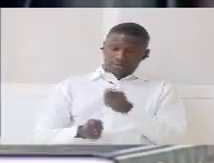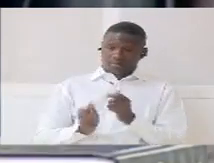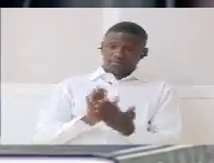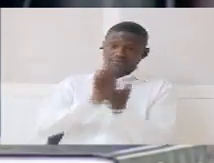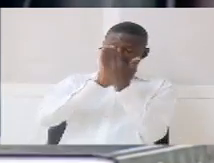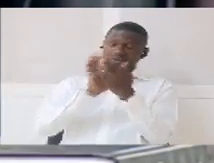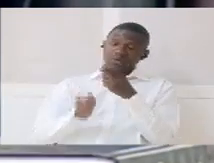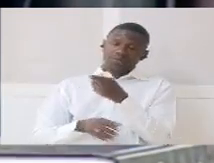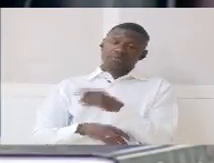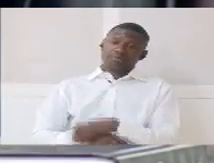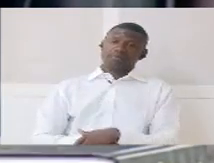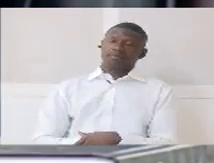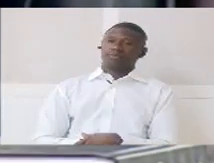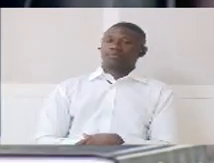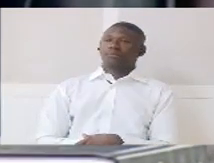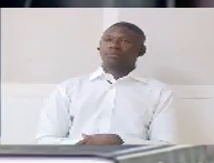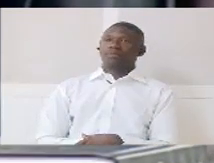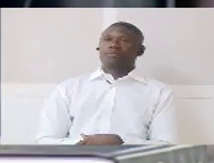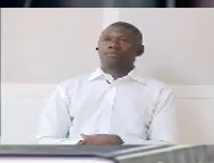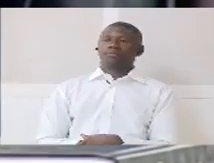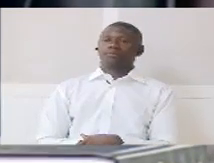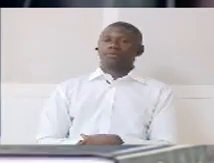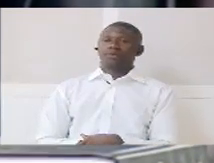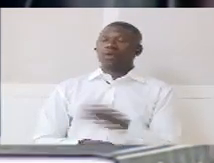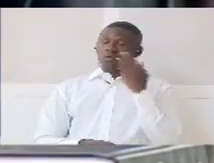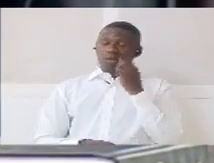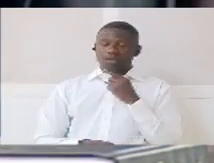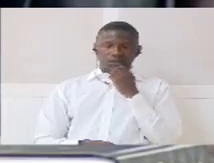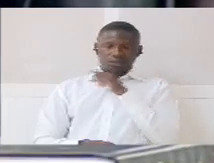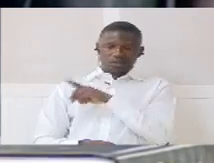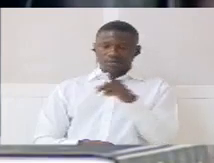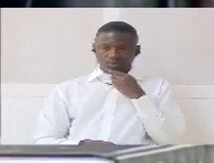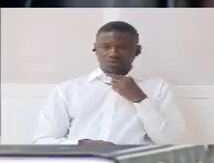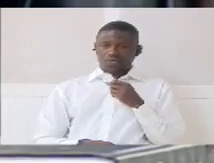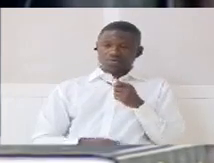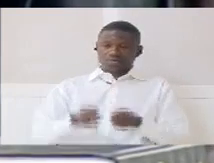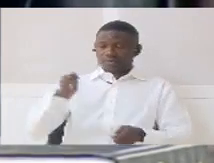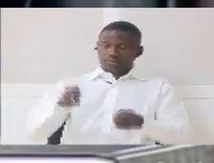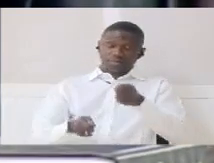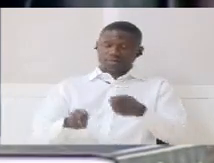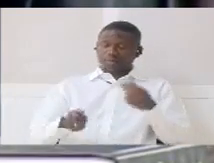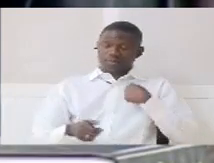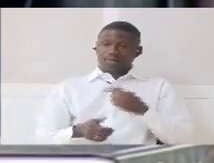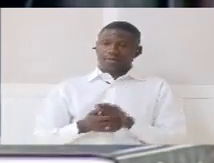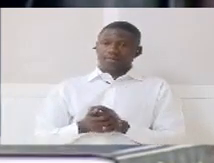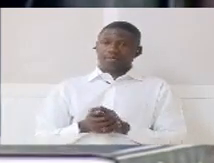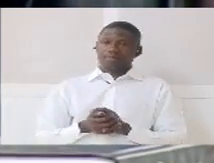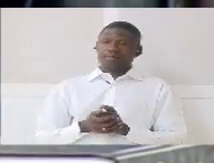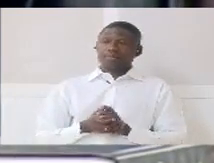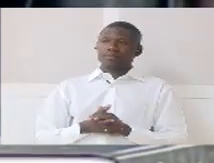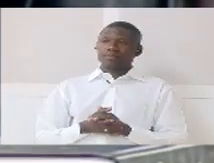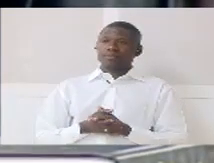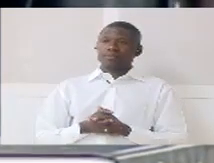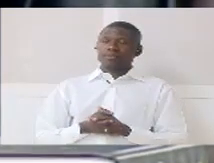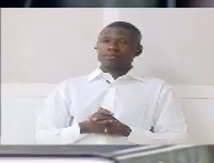him. So, very quiet marching. When he told them to march me, you don't even imagine la any rank below